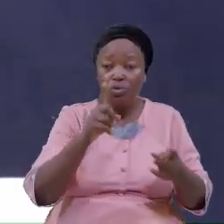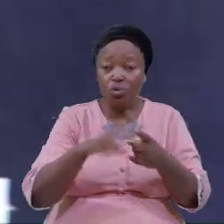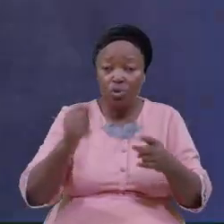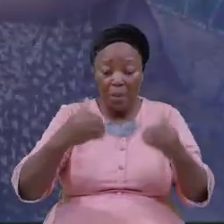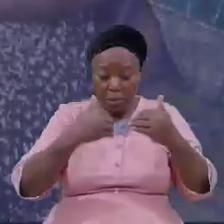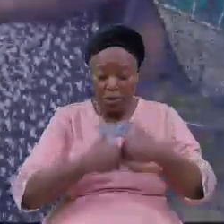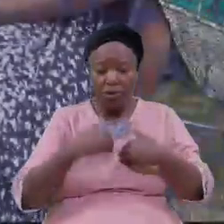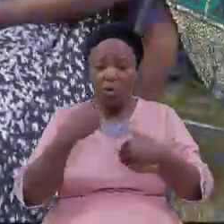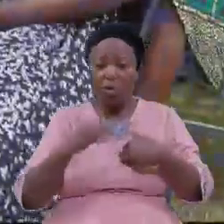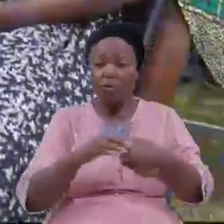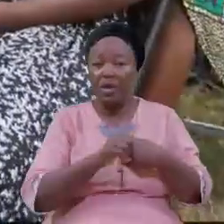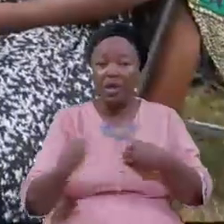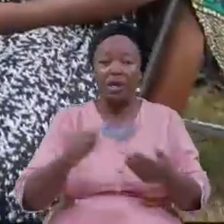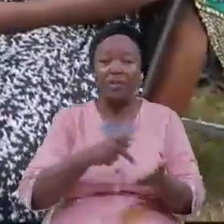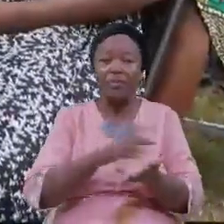pure heart.